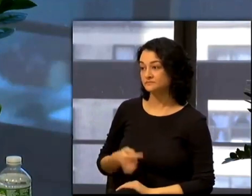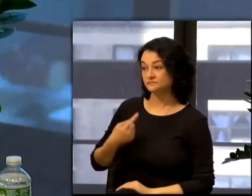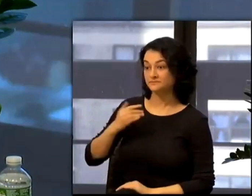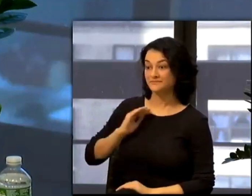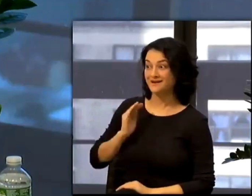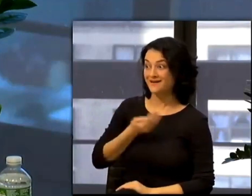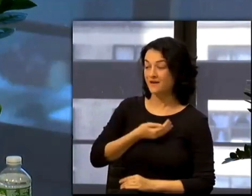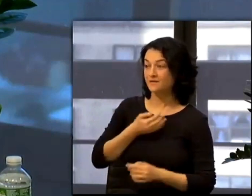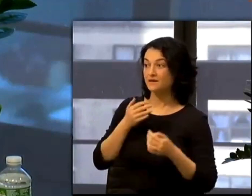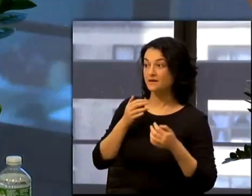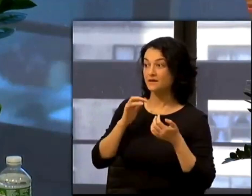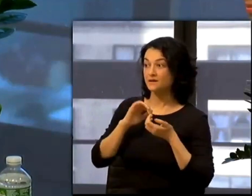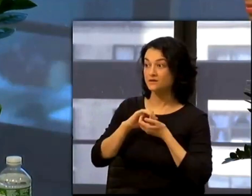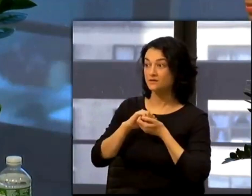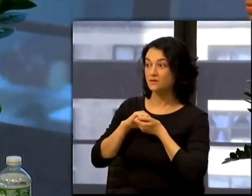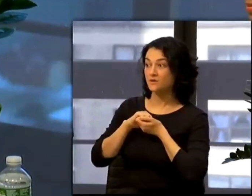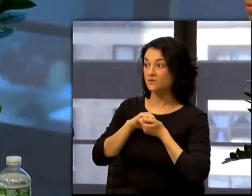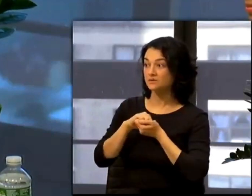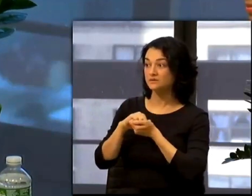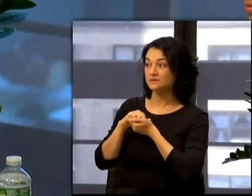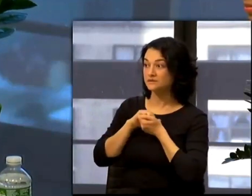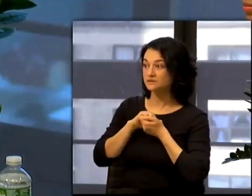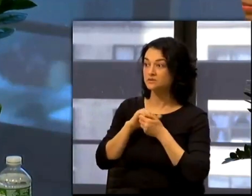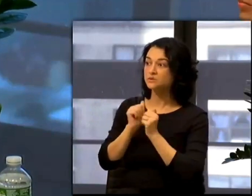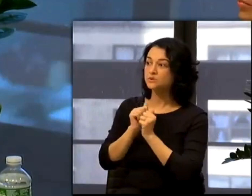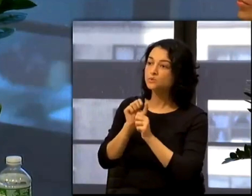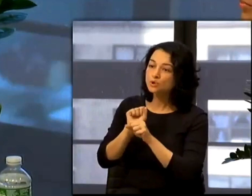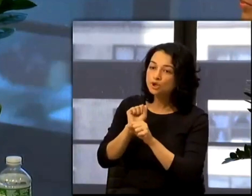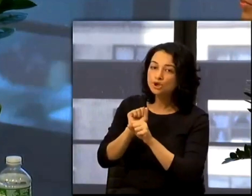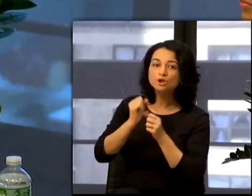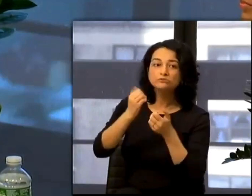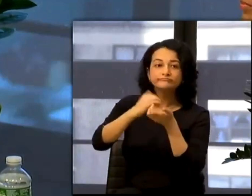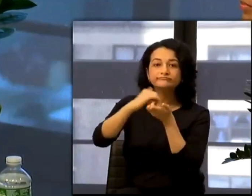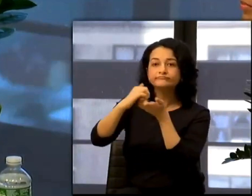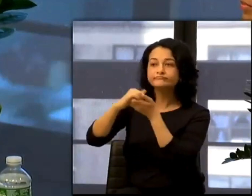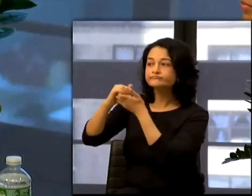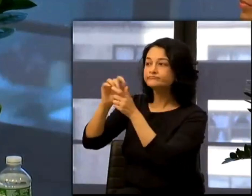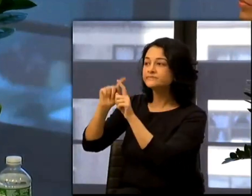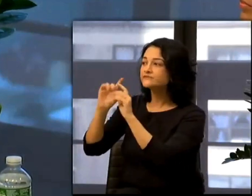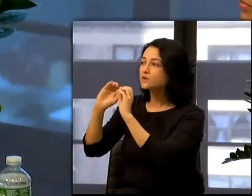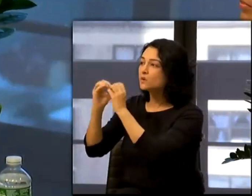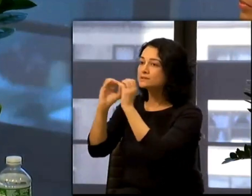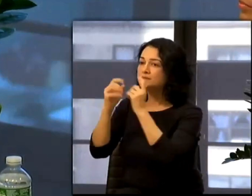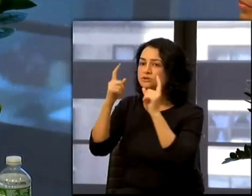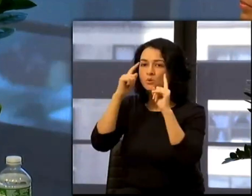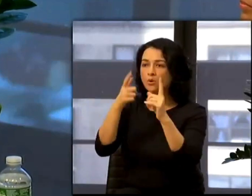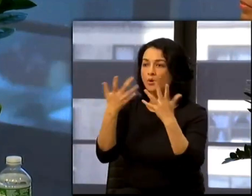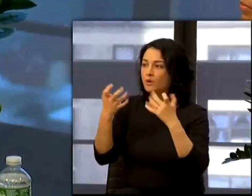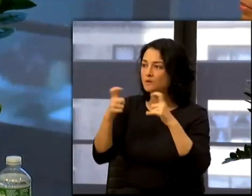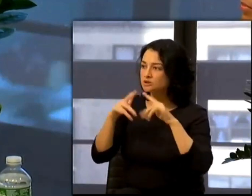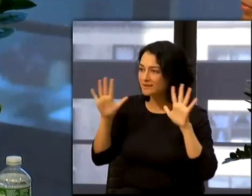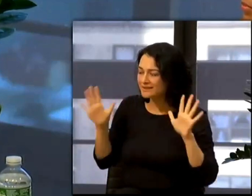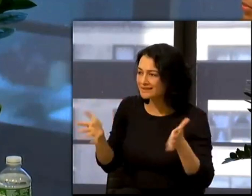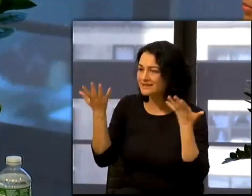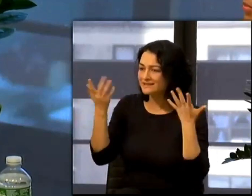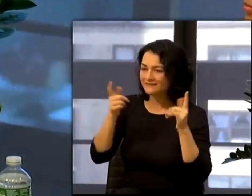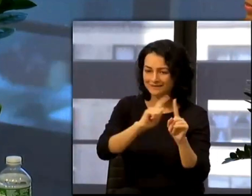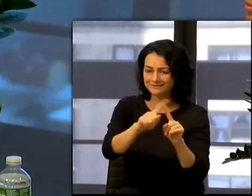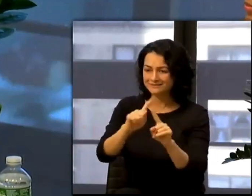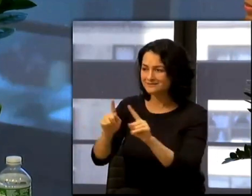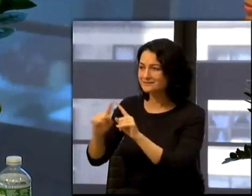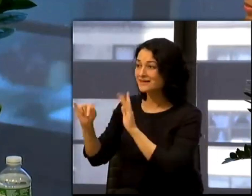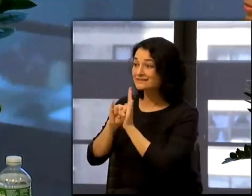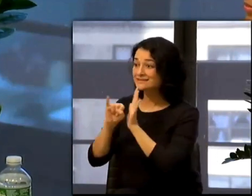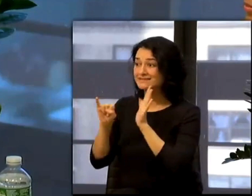work of our member organizations, want to make sure that we are lifting up other identities from our communities, even if